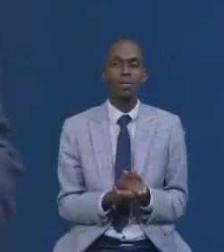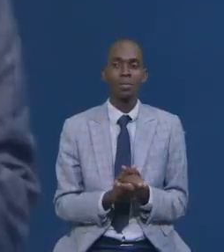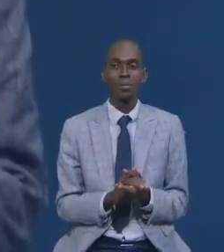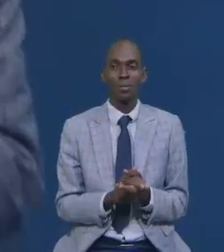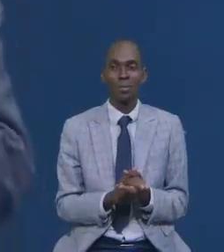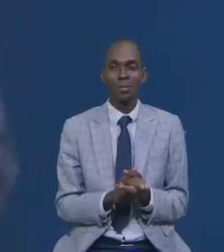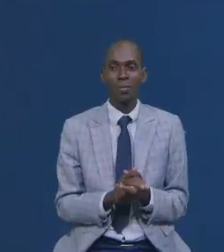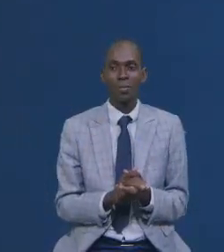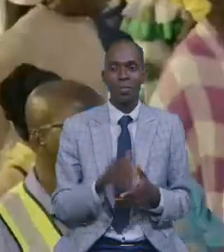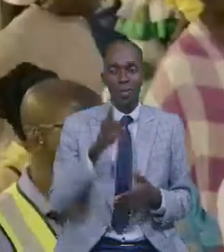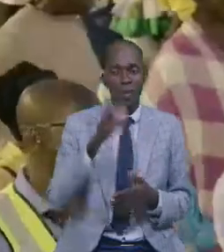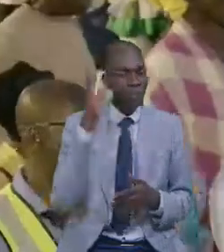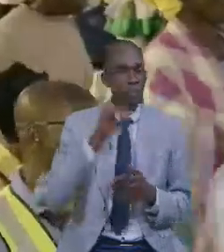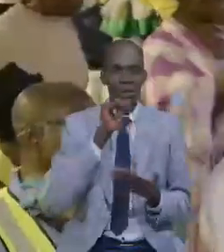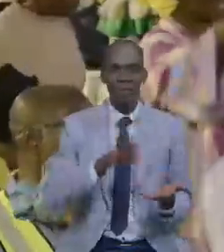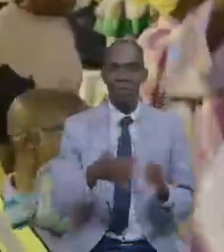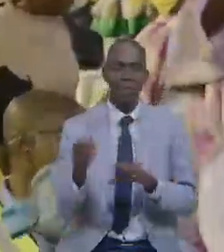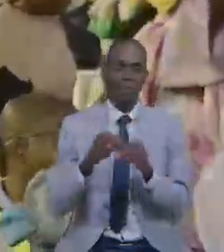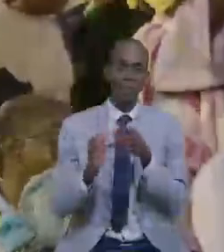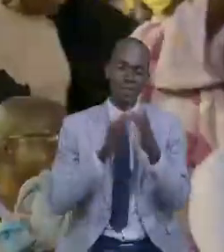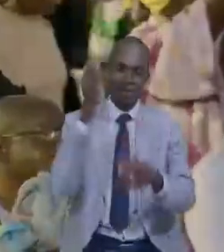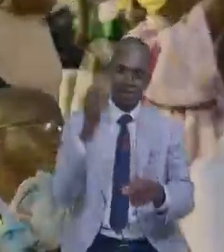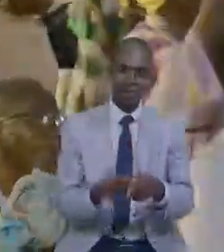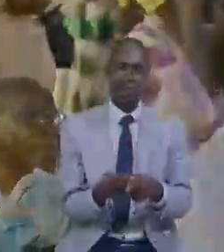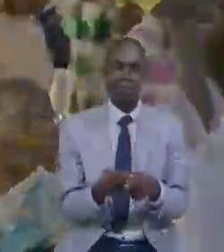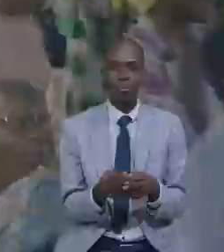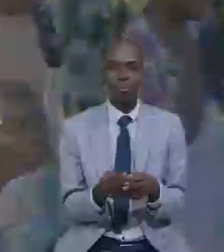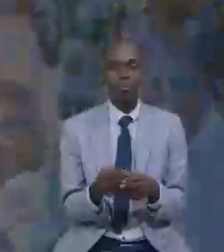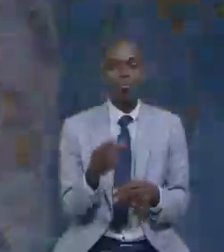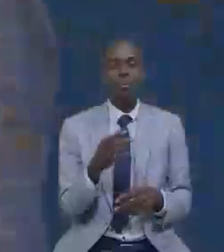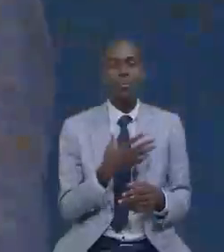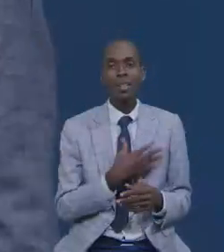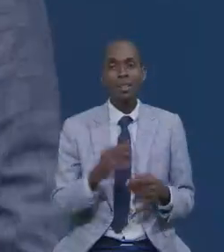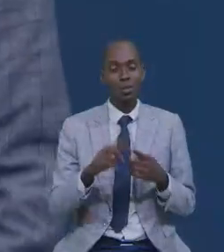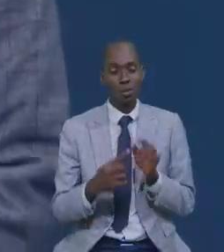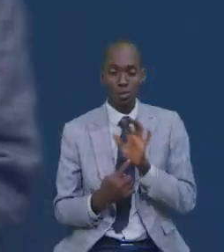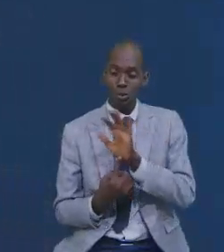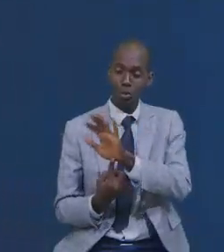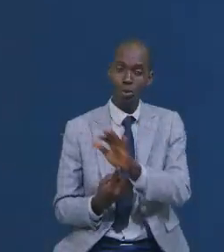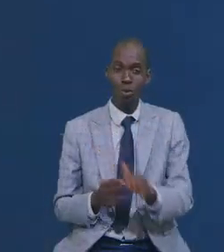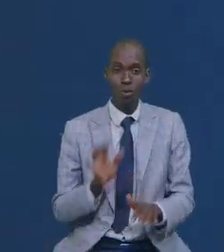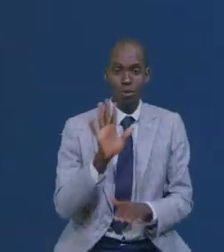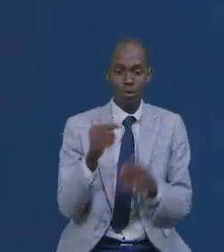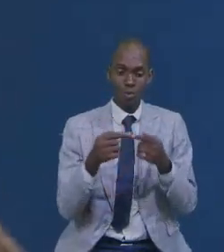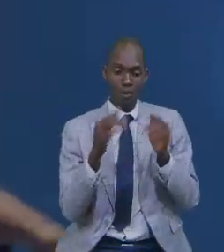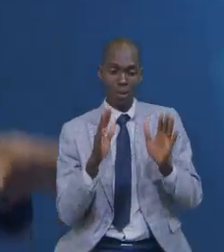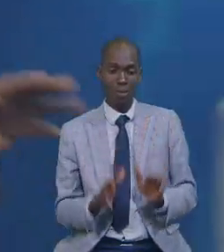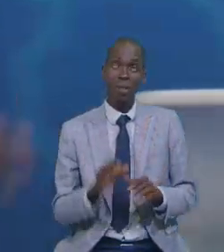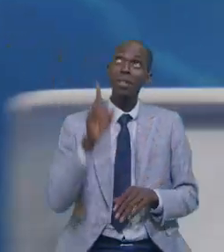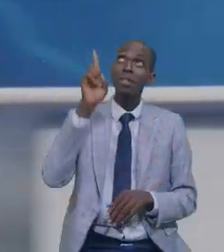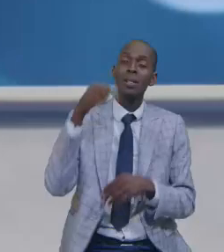you will not die. And to show the enemy he made a